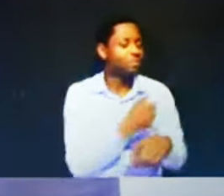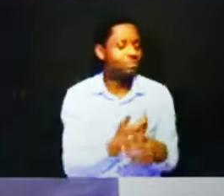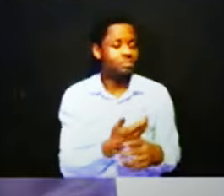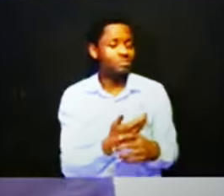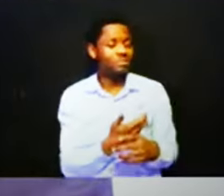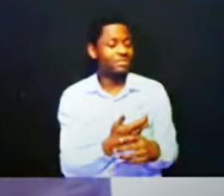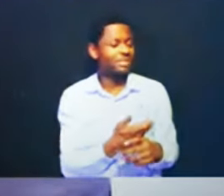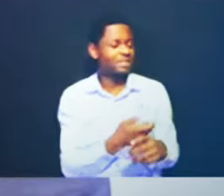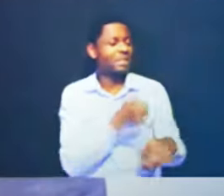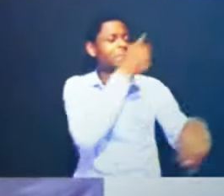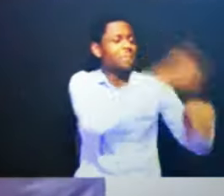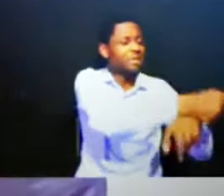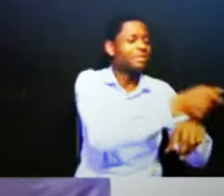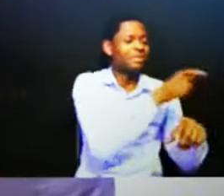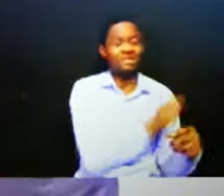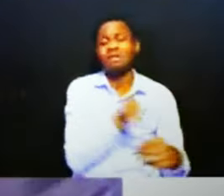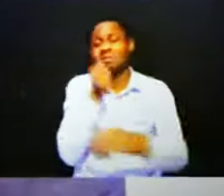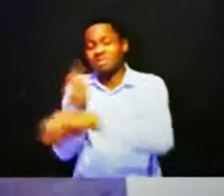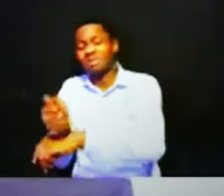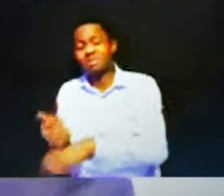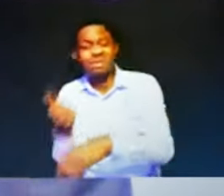you. And the man say, it is